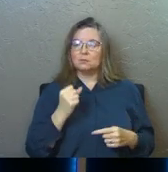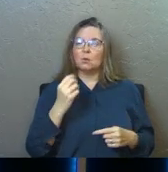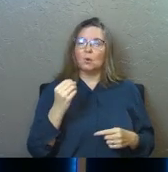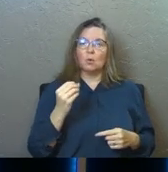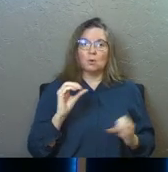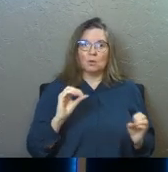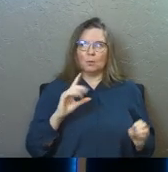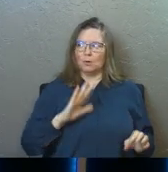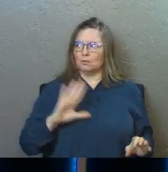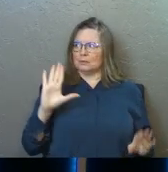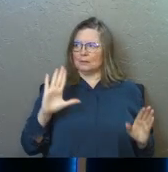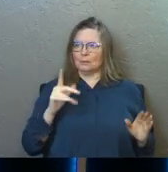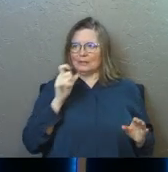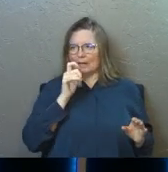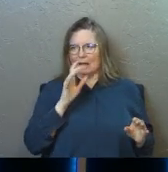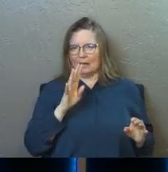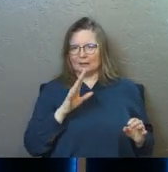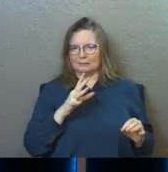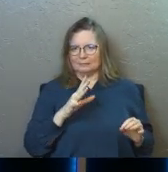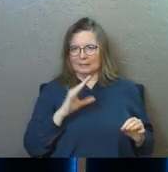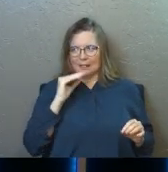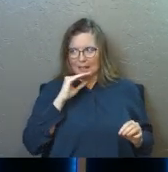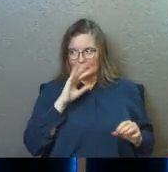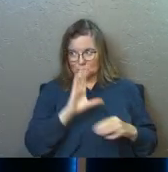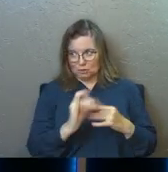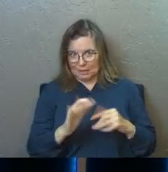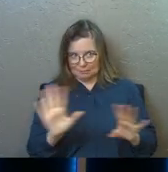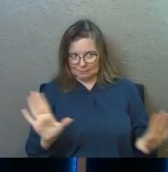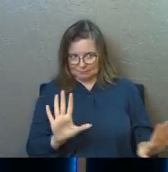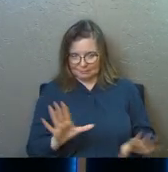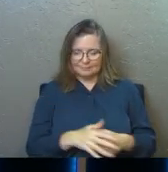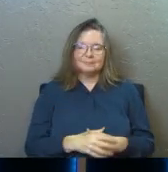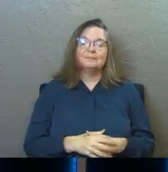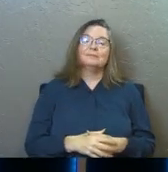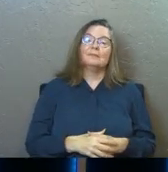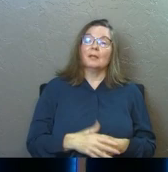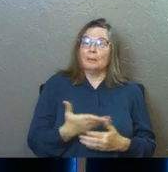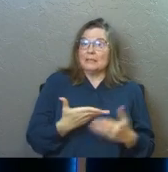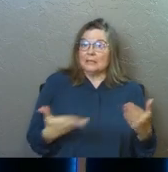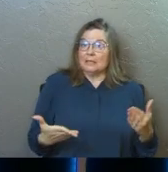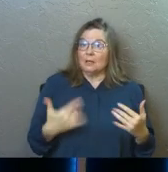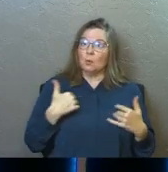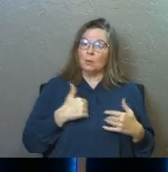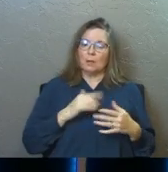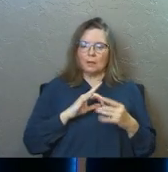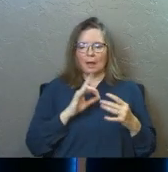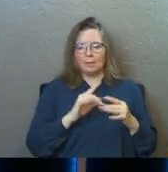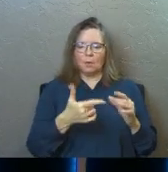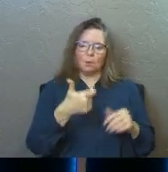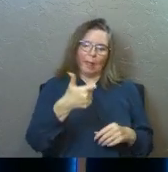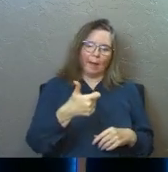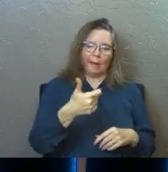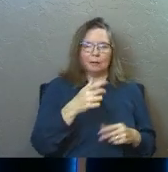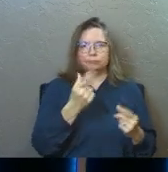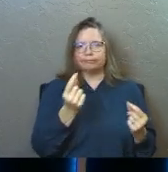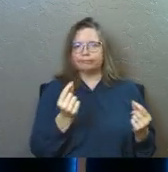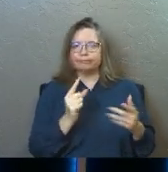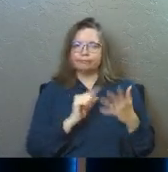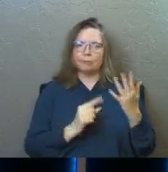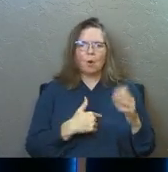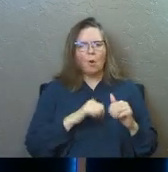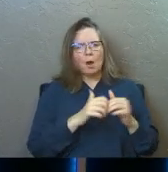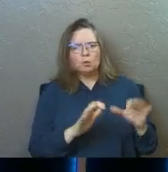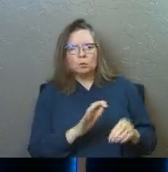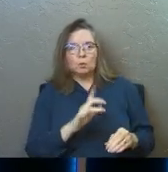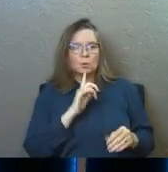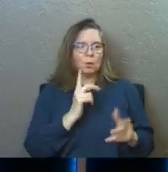so nobody raised their hands, guys. We're not lying in church today, okay? But it's the thing, right? We comment, we like, we do all that kind of stuff. Oh, how